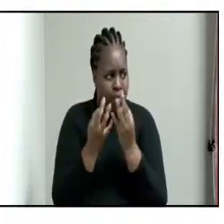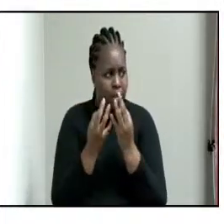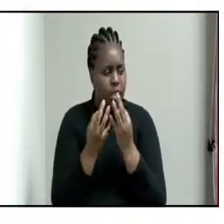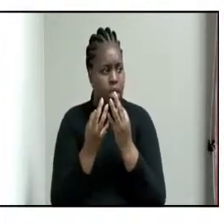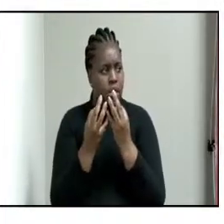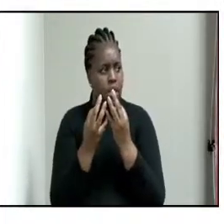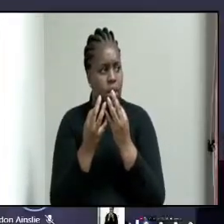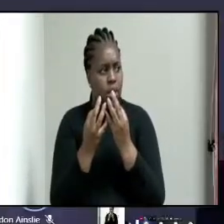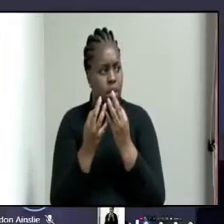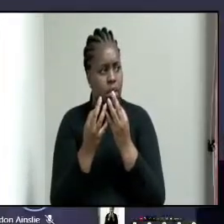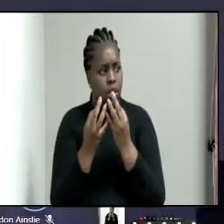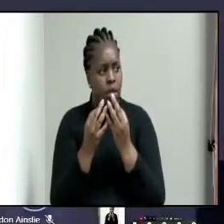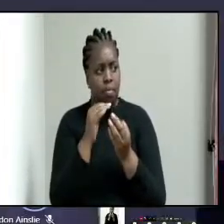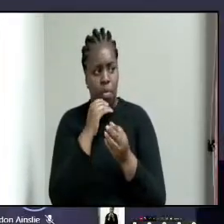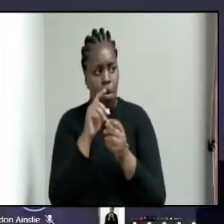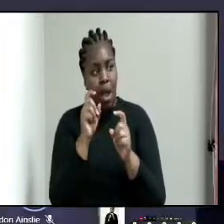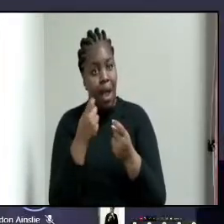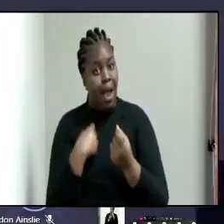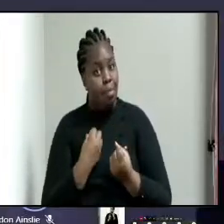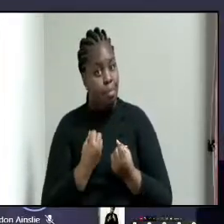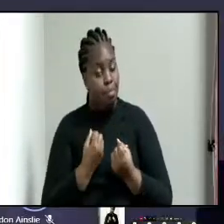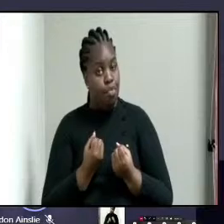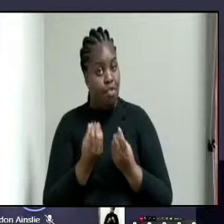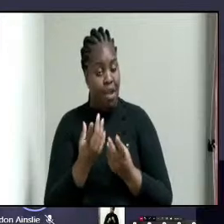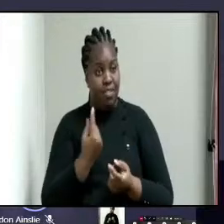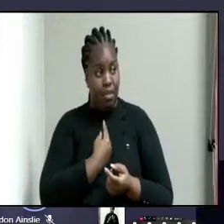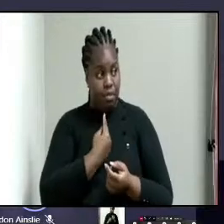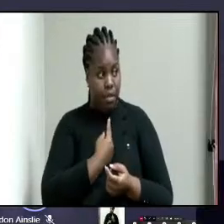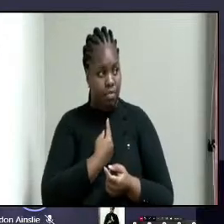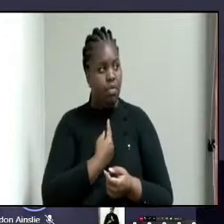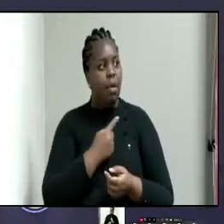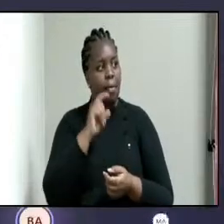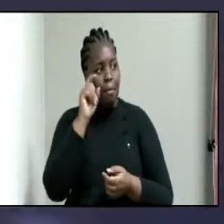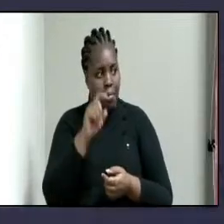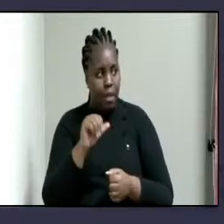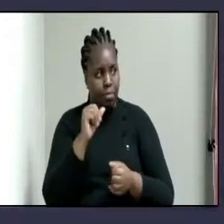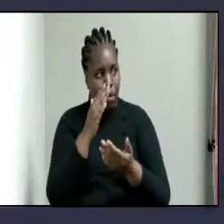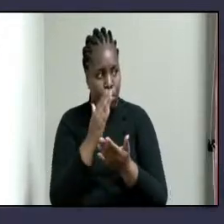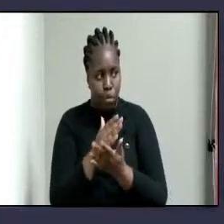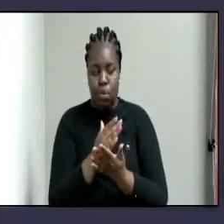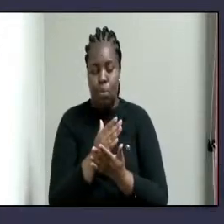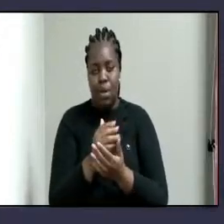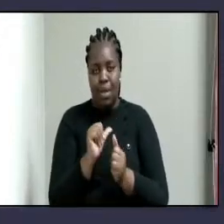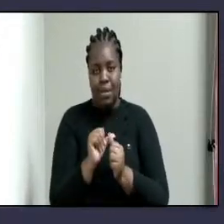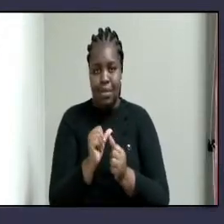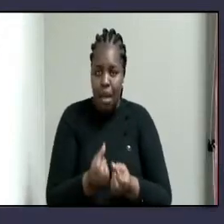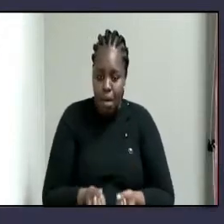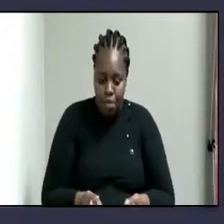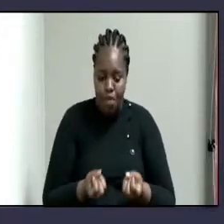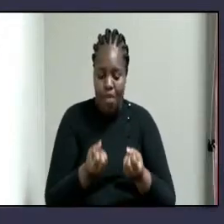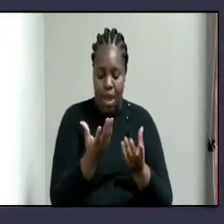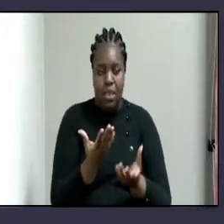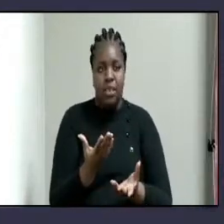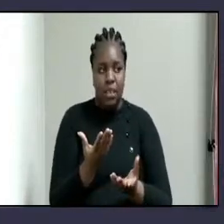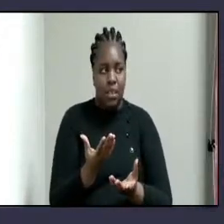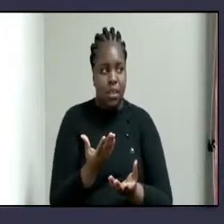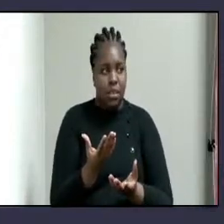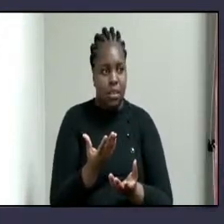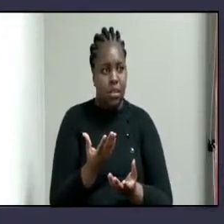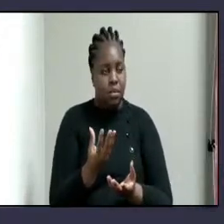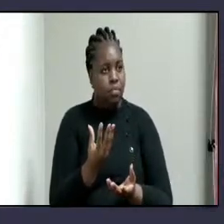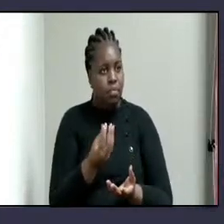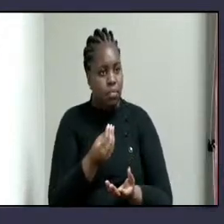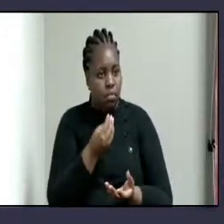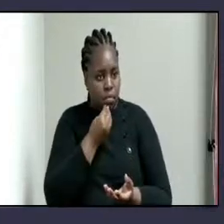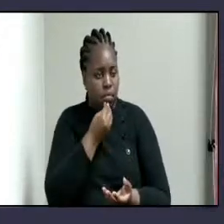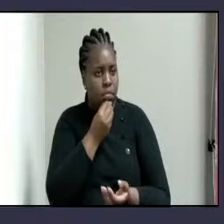where who cannot provide for themselves. The state must at least mitigate that by, providing for,